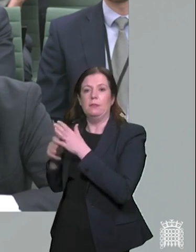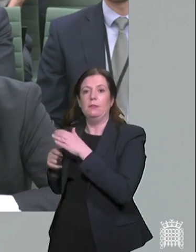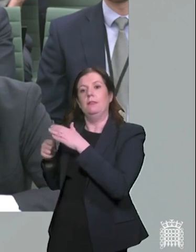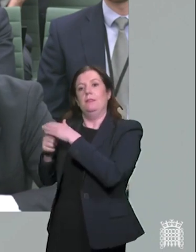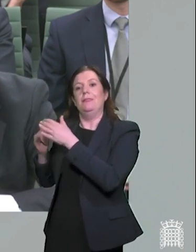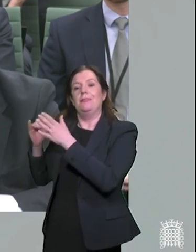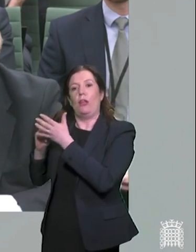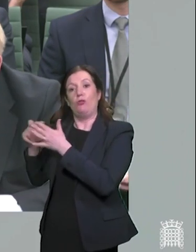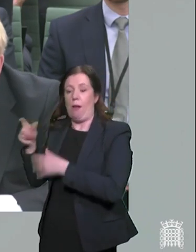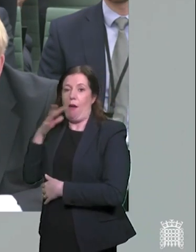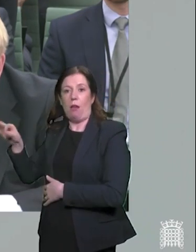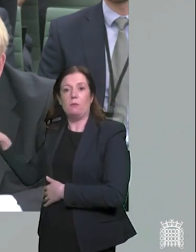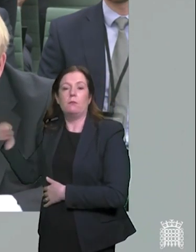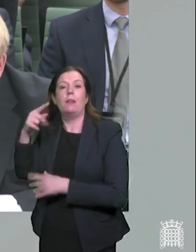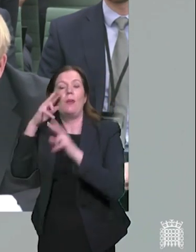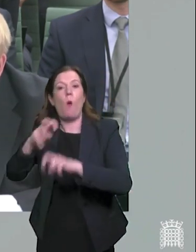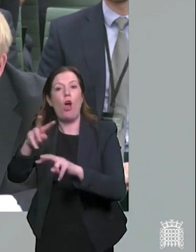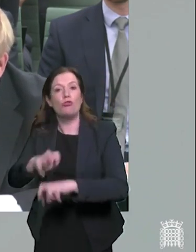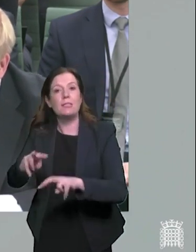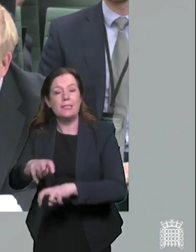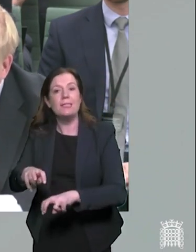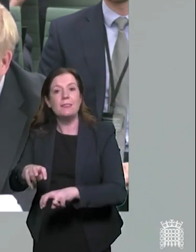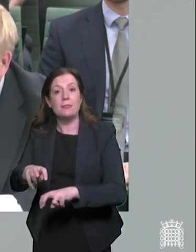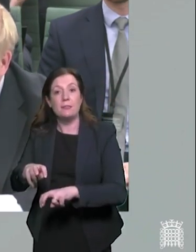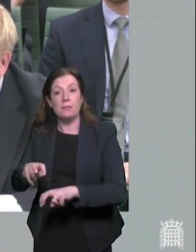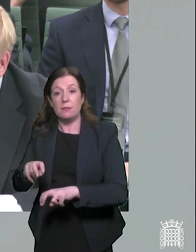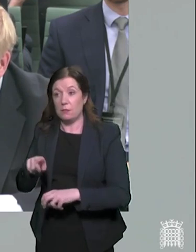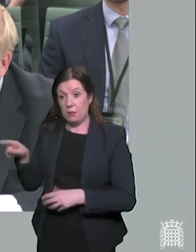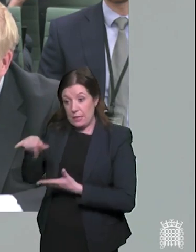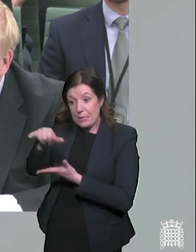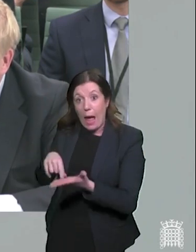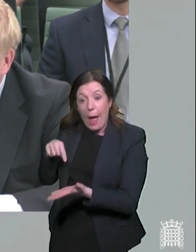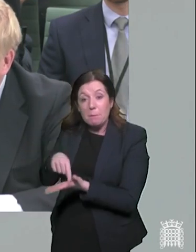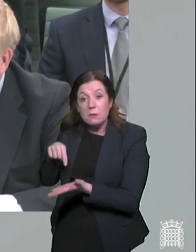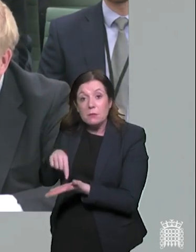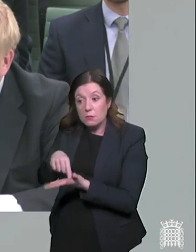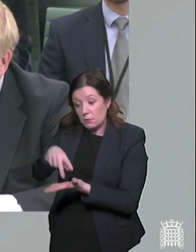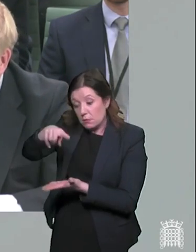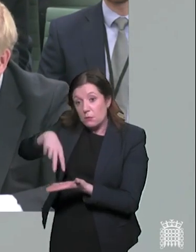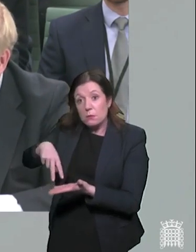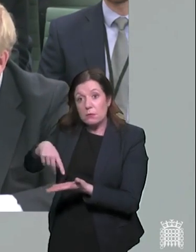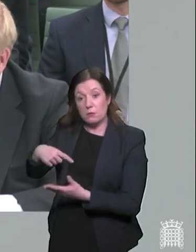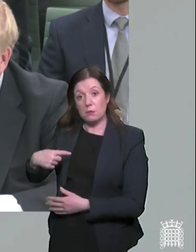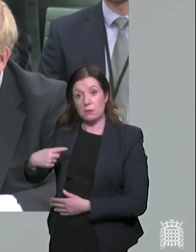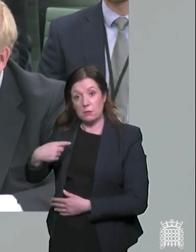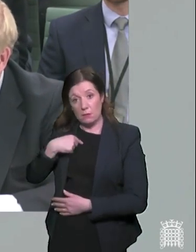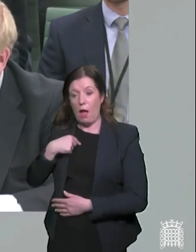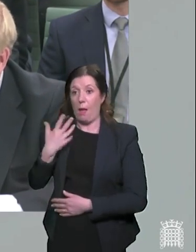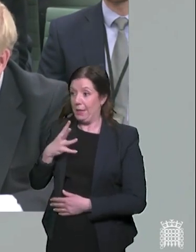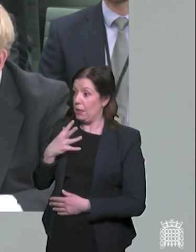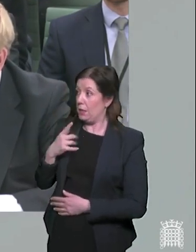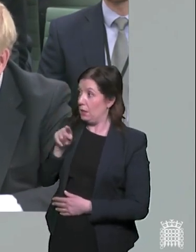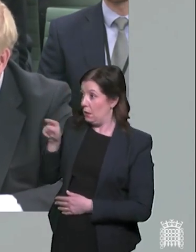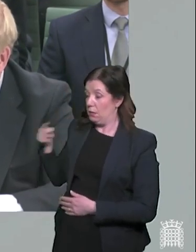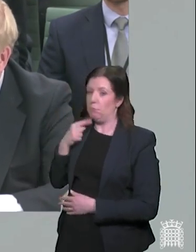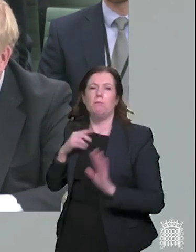an inquiry. So by the time and if you look at that statement, I say I've been repeatedly assured that there